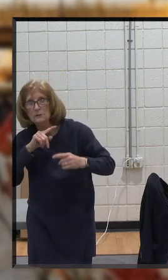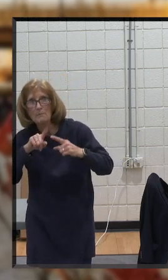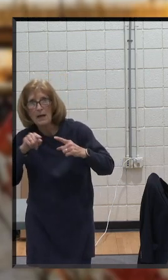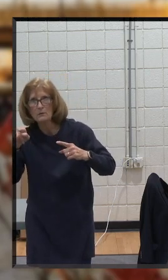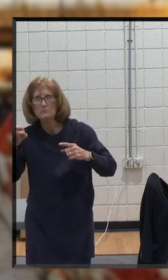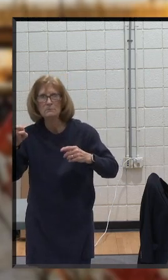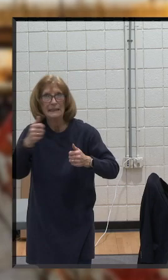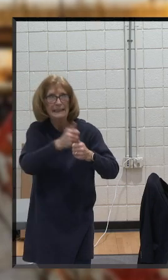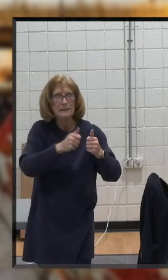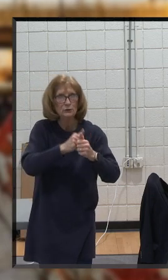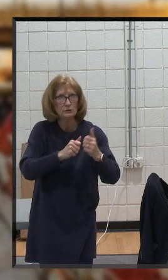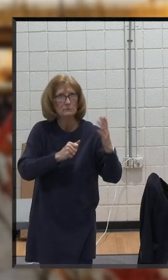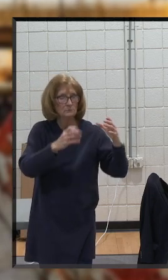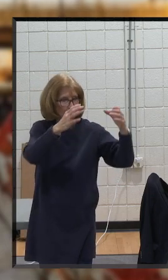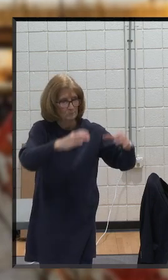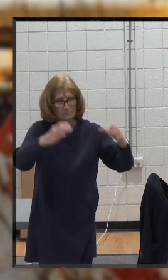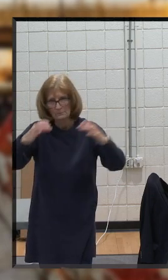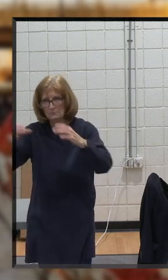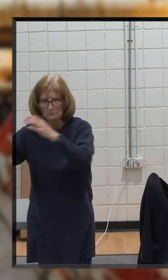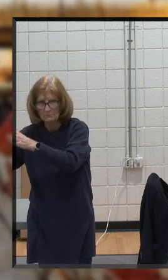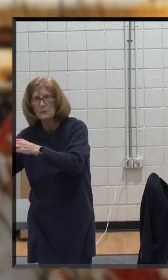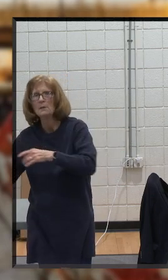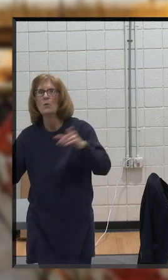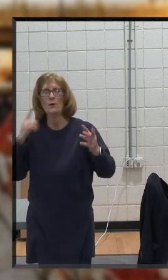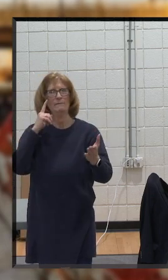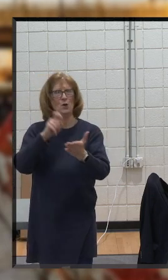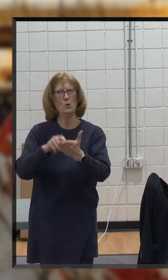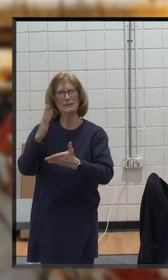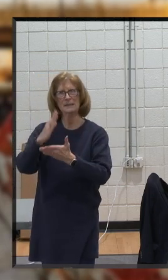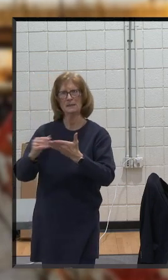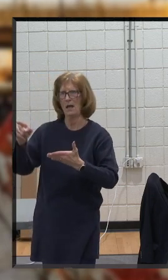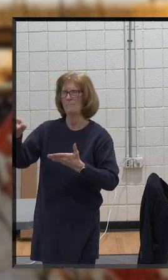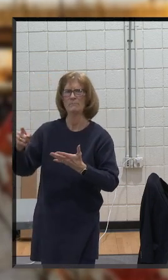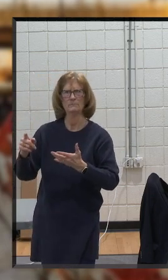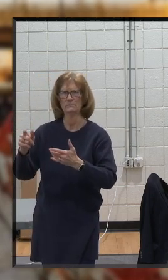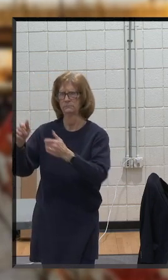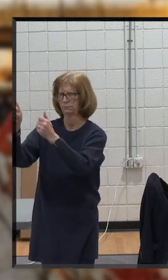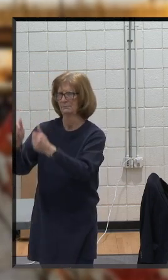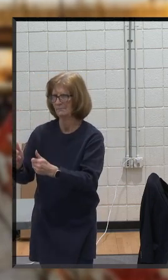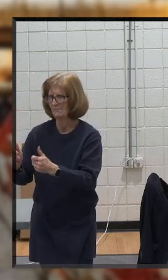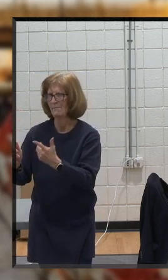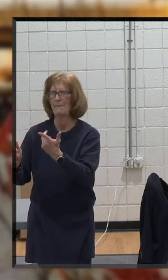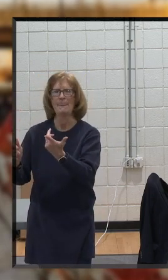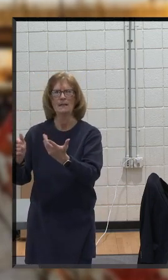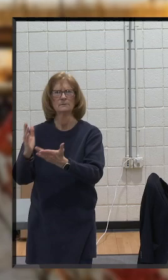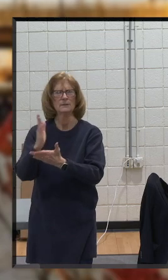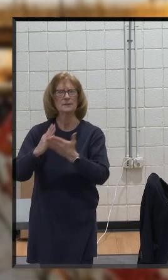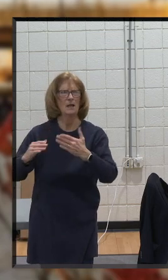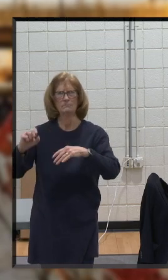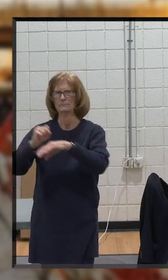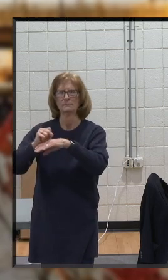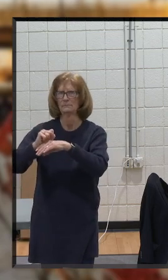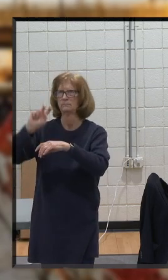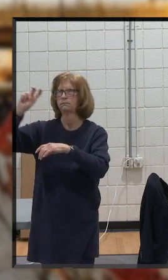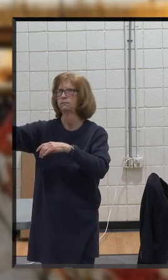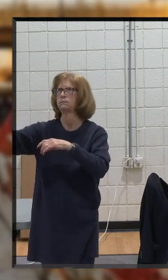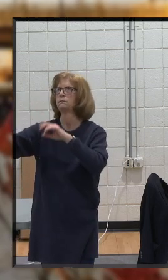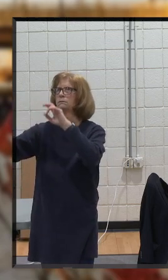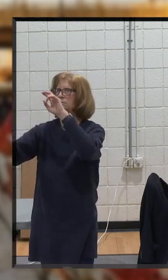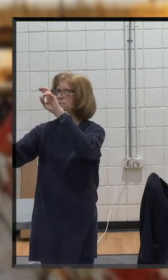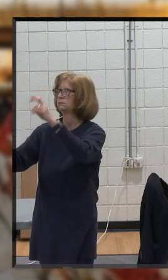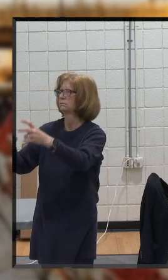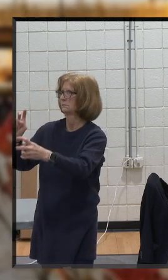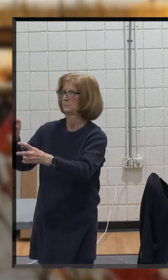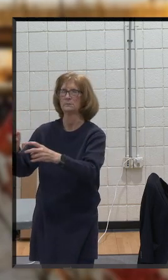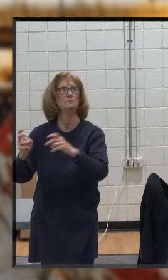some deterioration at various elements, spalling concrete and a few things that will all be cleaned